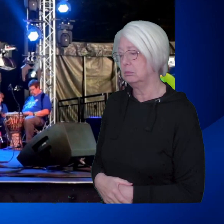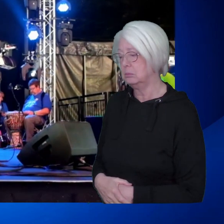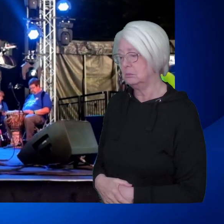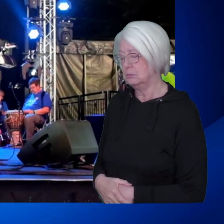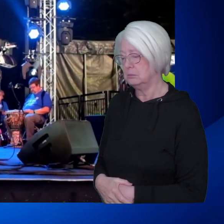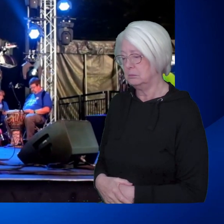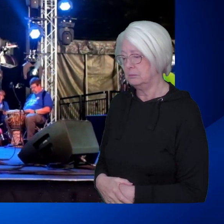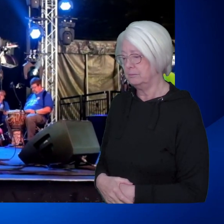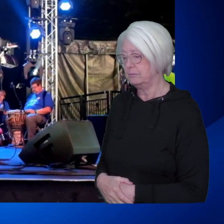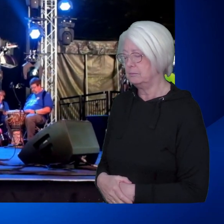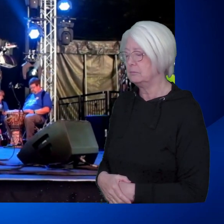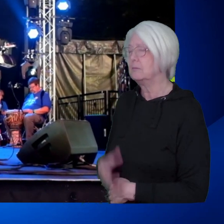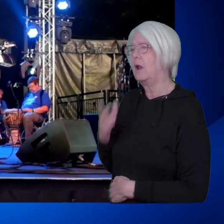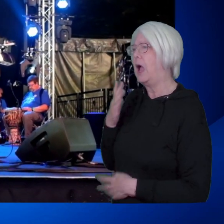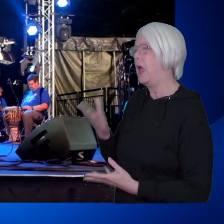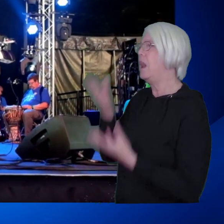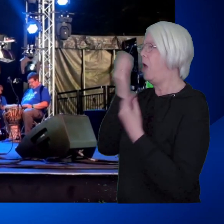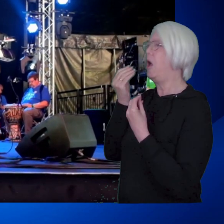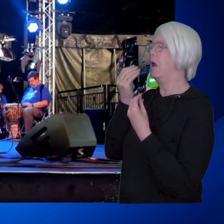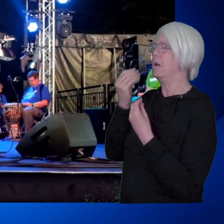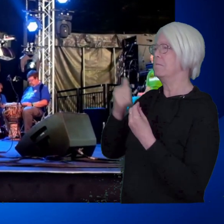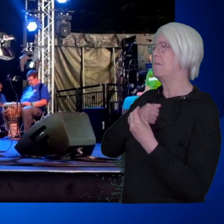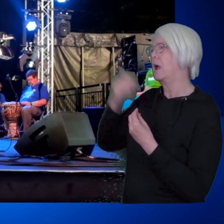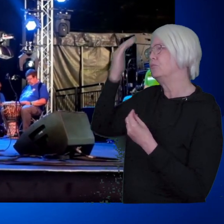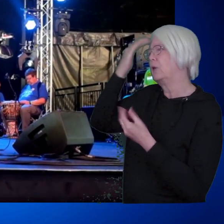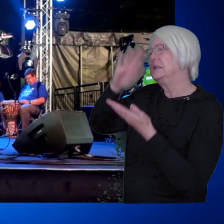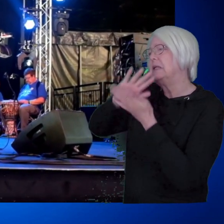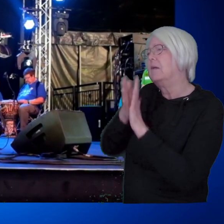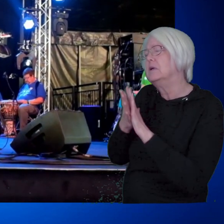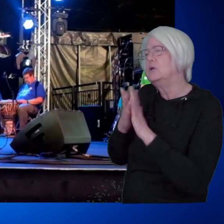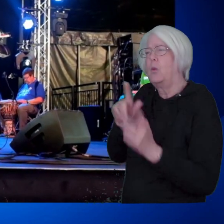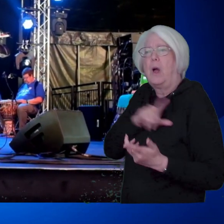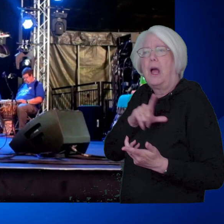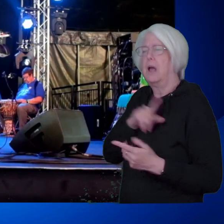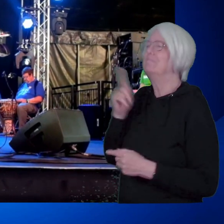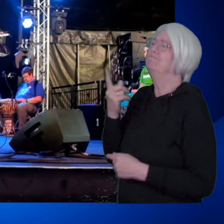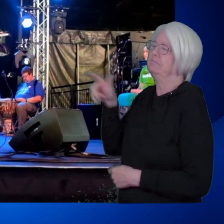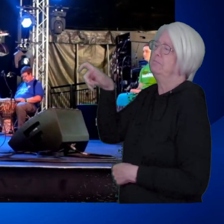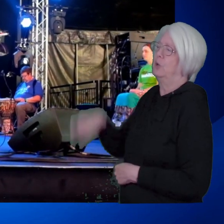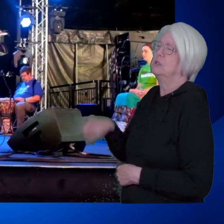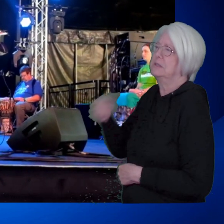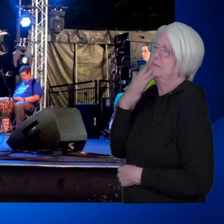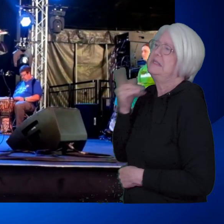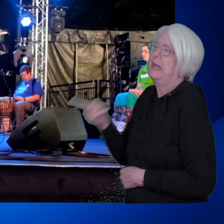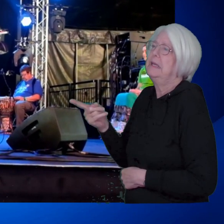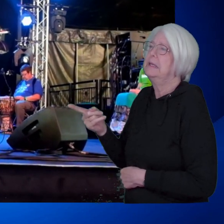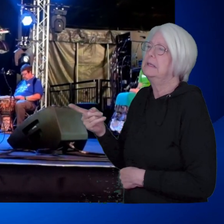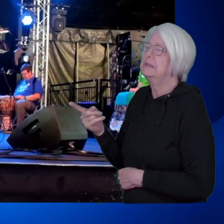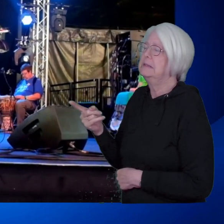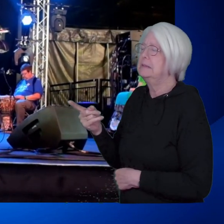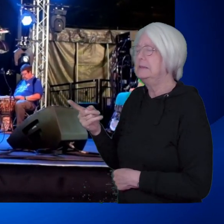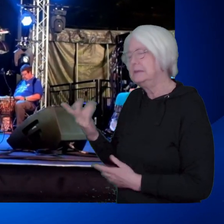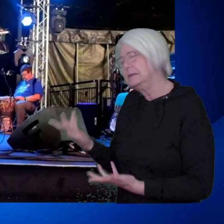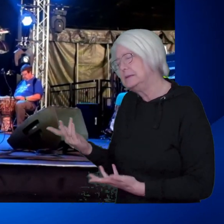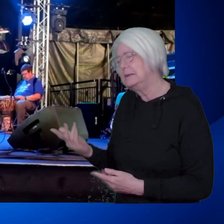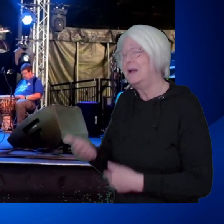I came to learn that my brain damage was caused by someone else's mistake.